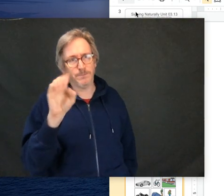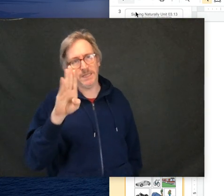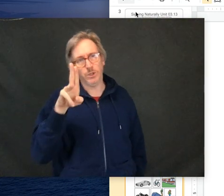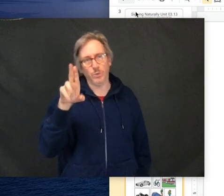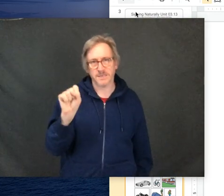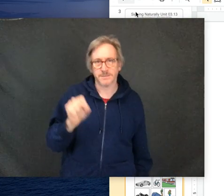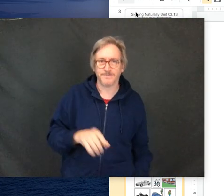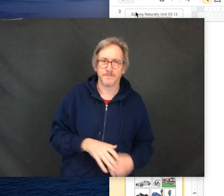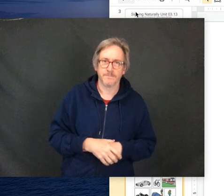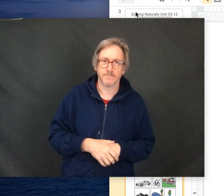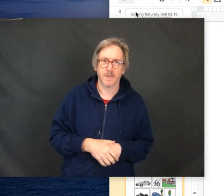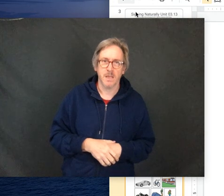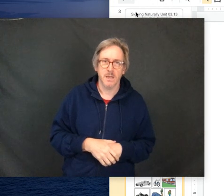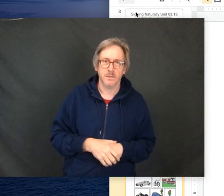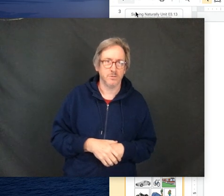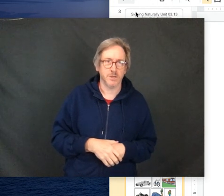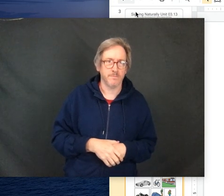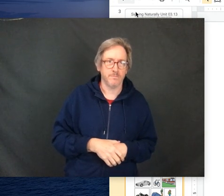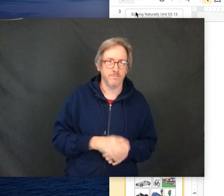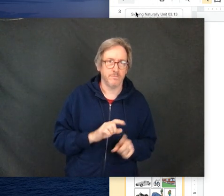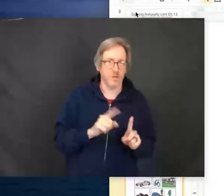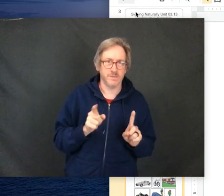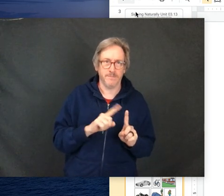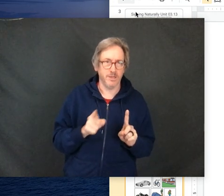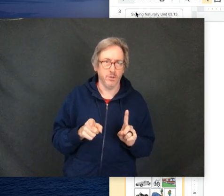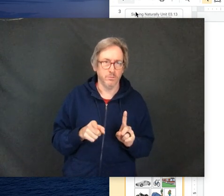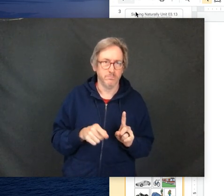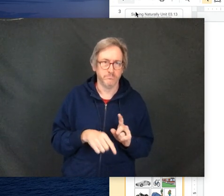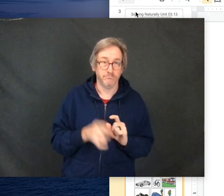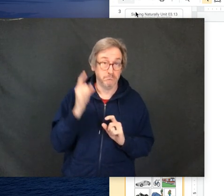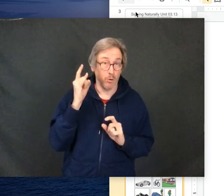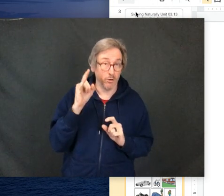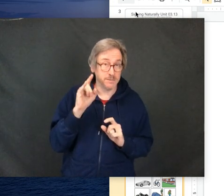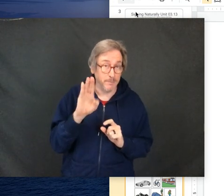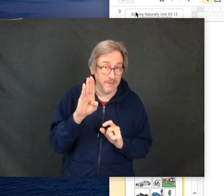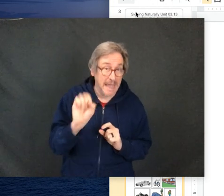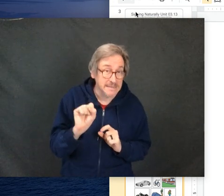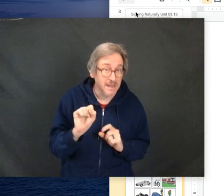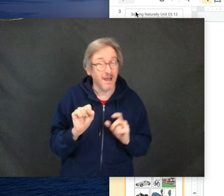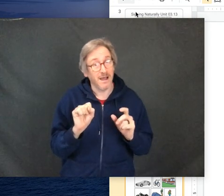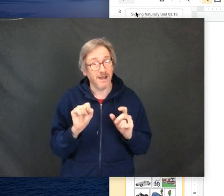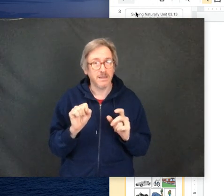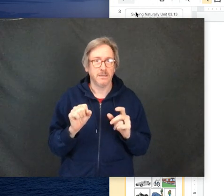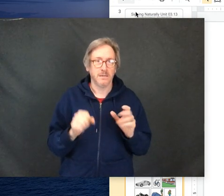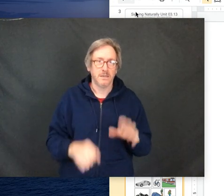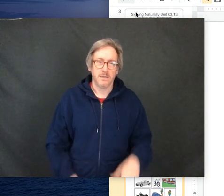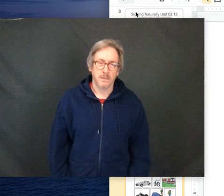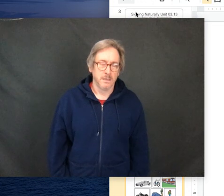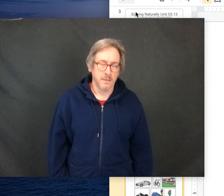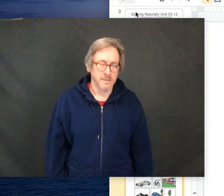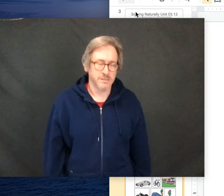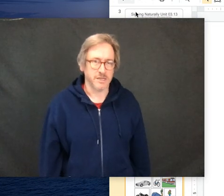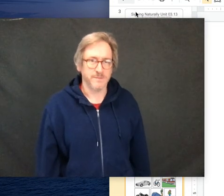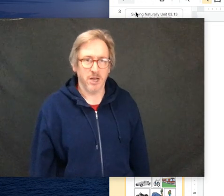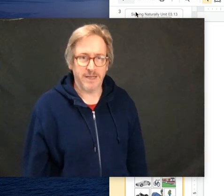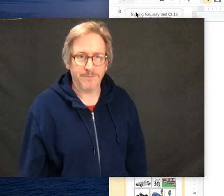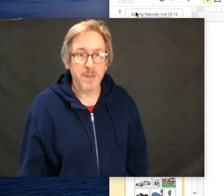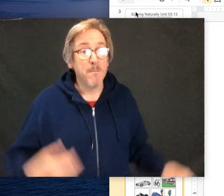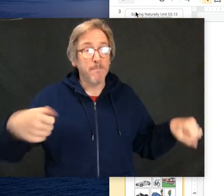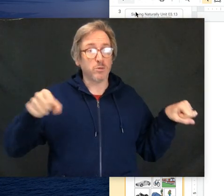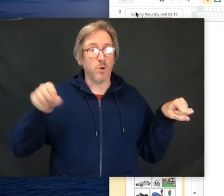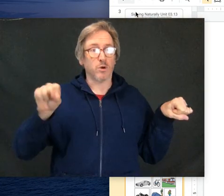B-U-S, B-U-S. Don't jump. Don't skip the U. Or it's B-S. Sorry, it's been a long